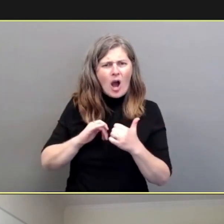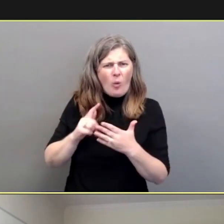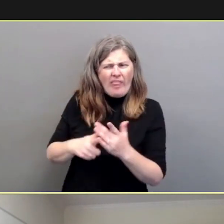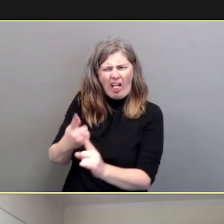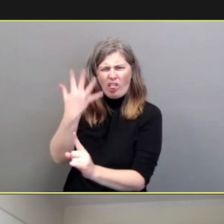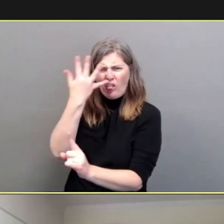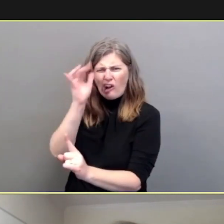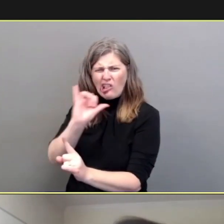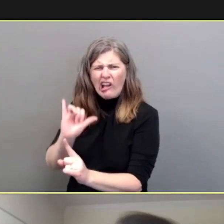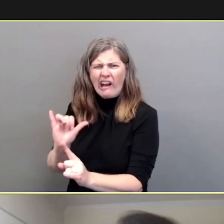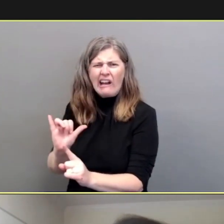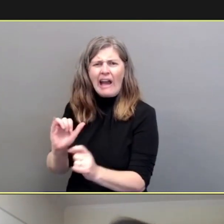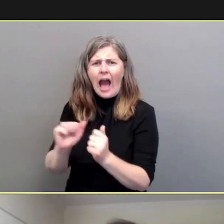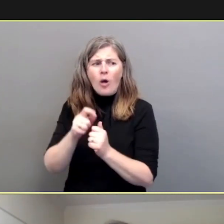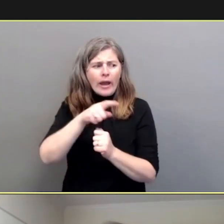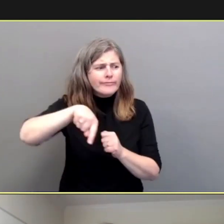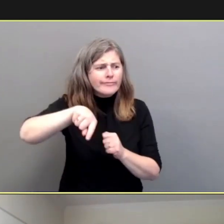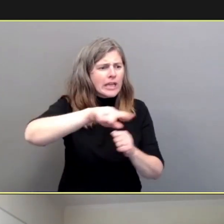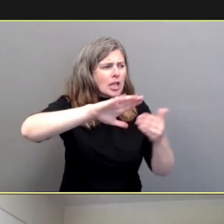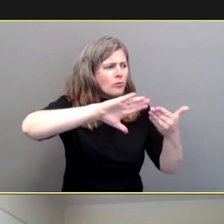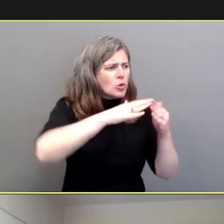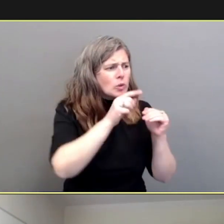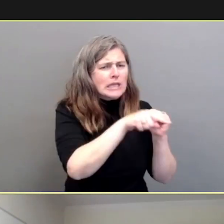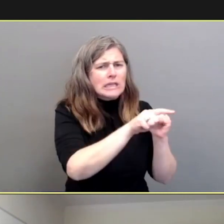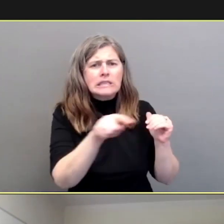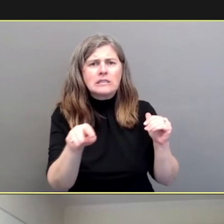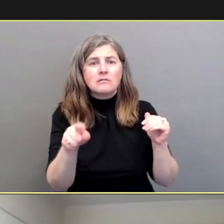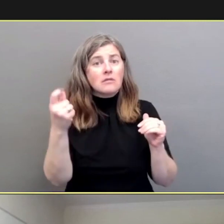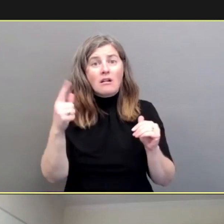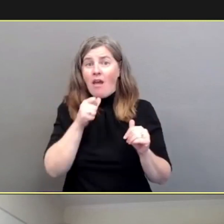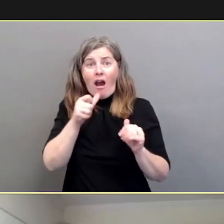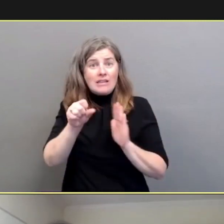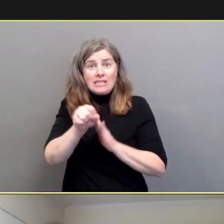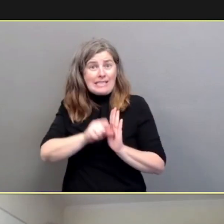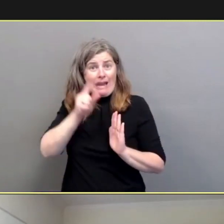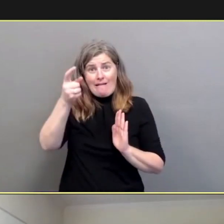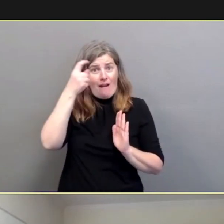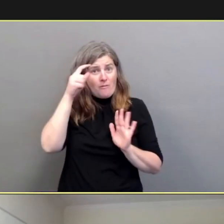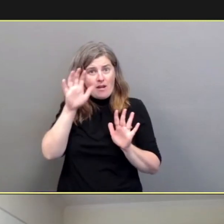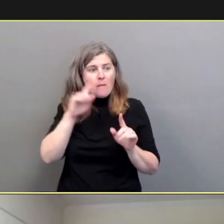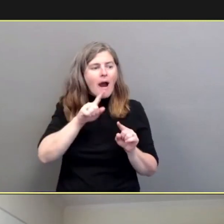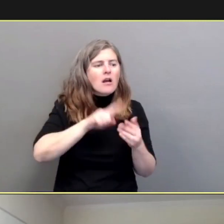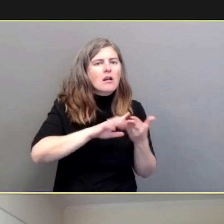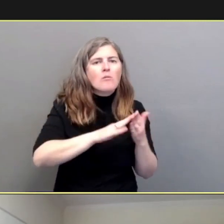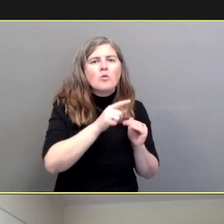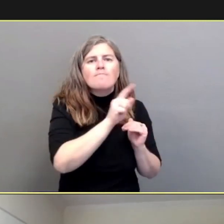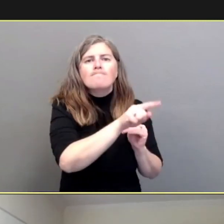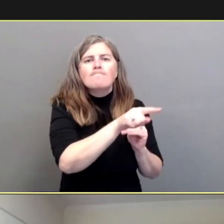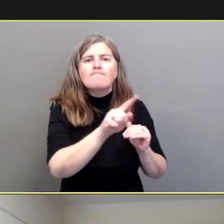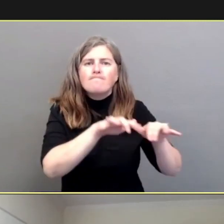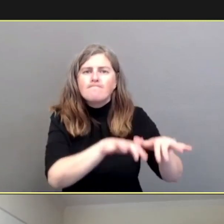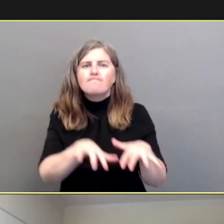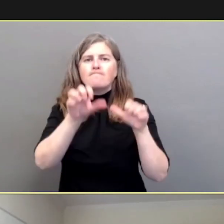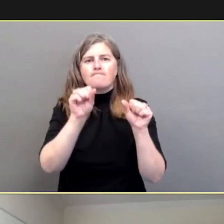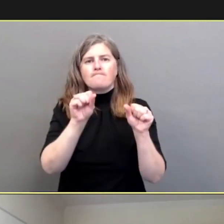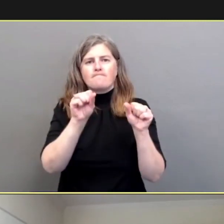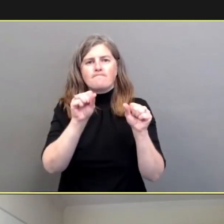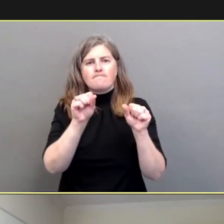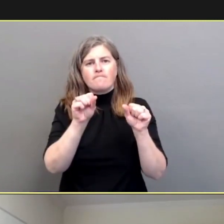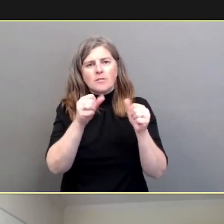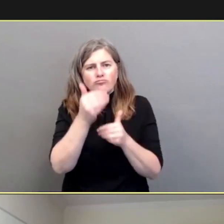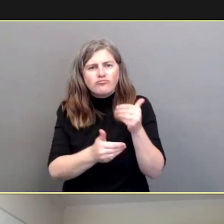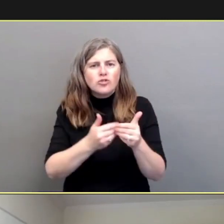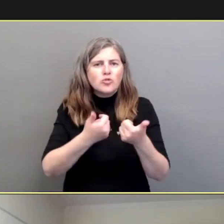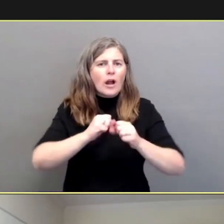we get communities, not state government, but communities to step up and take individual actions to